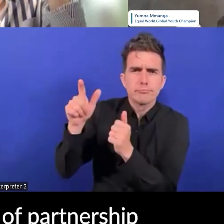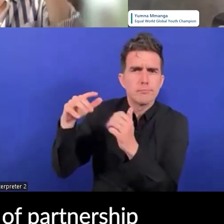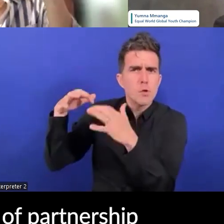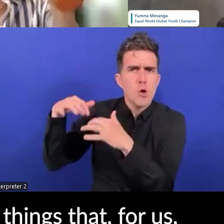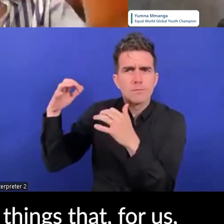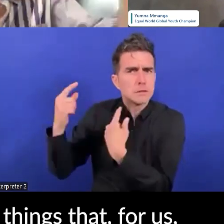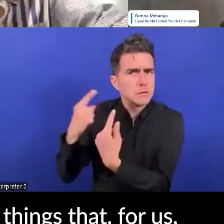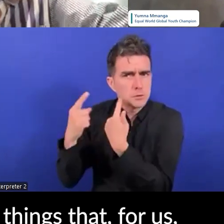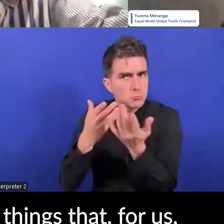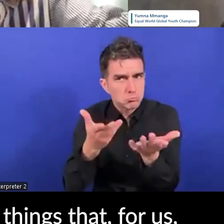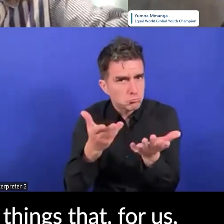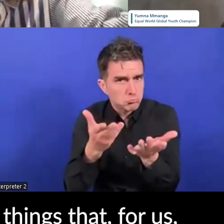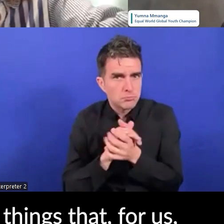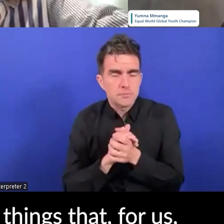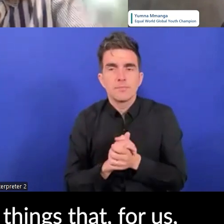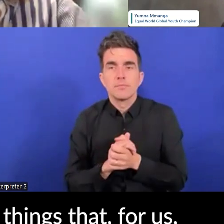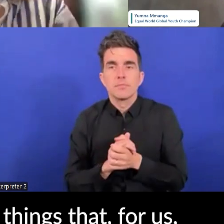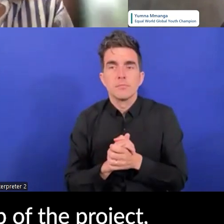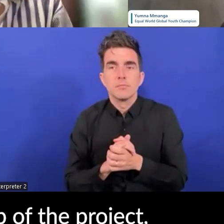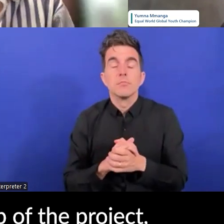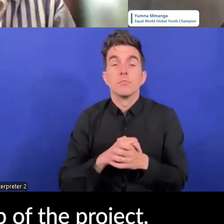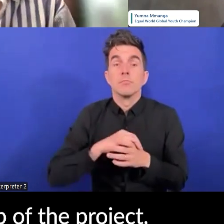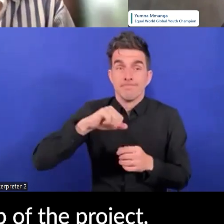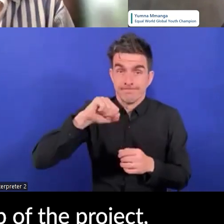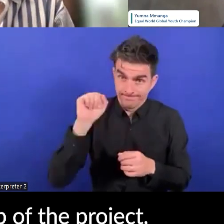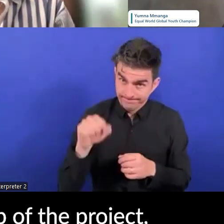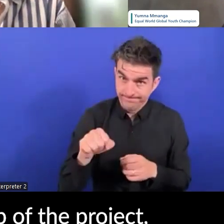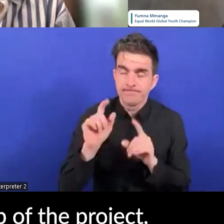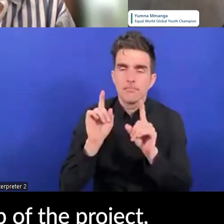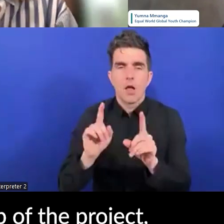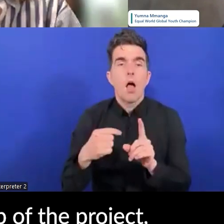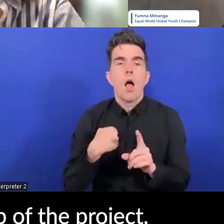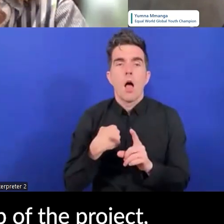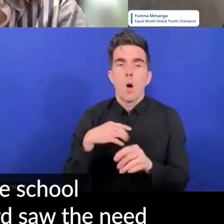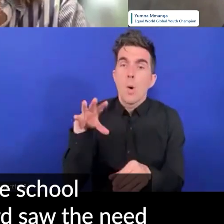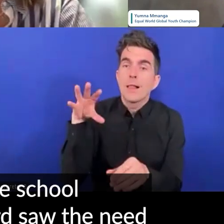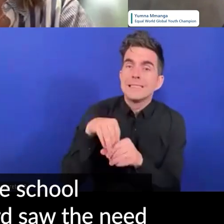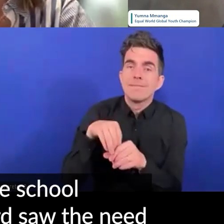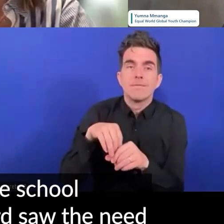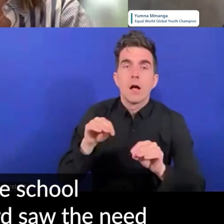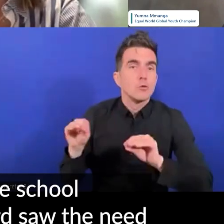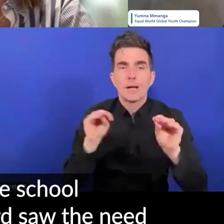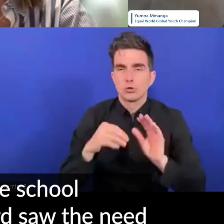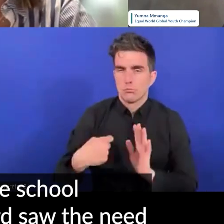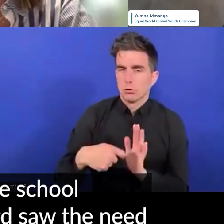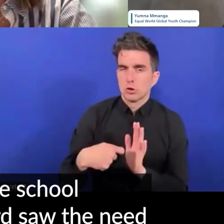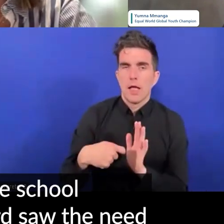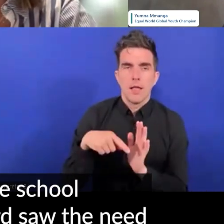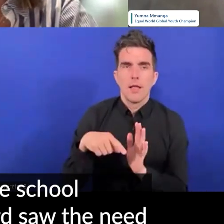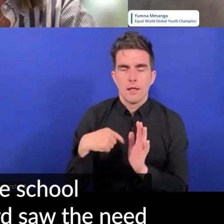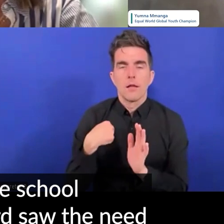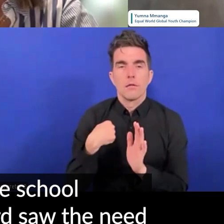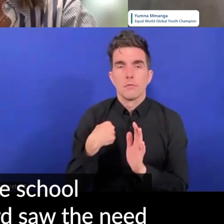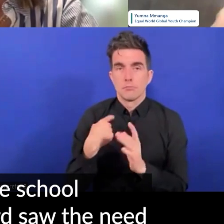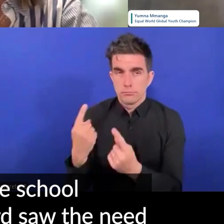of partnership, and it was one of the things that for us showed ownership of the project, because the school management